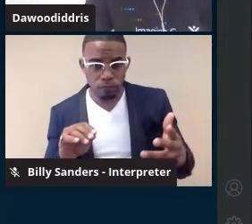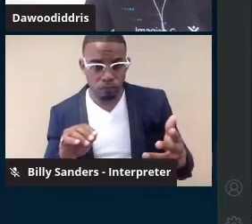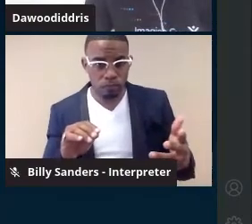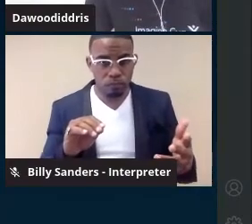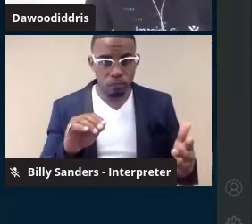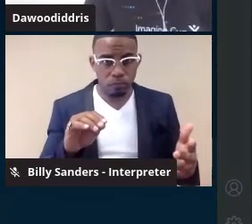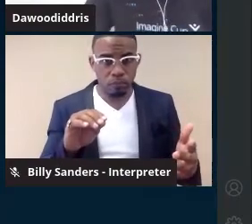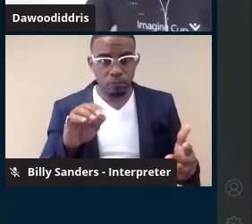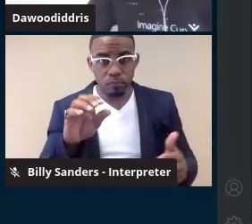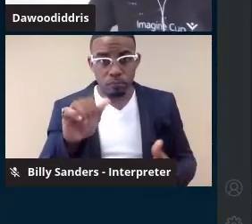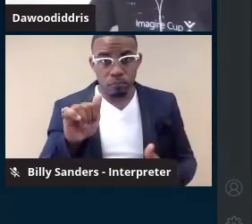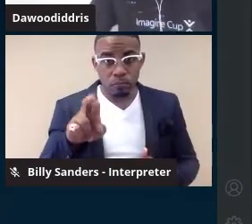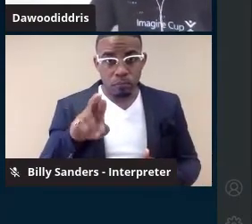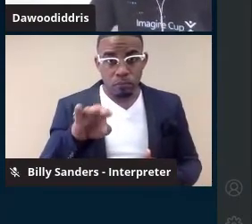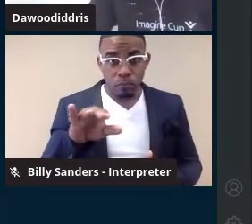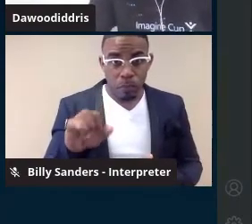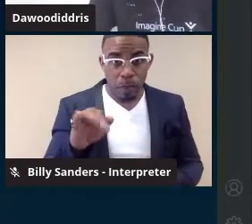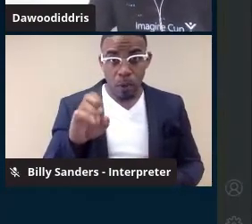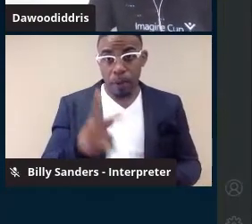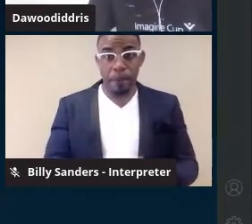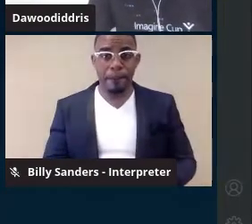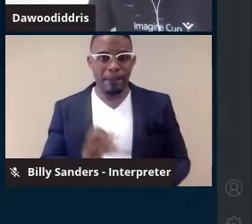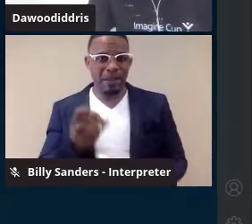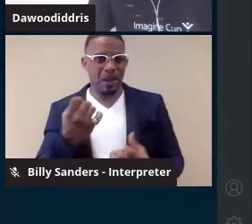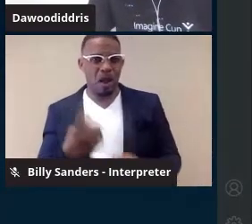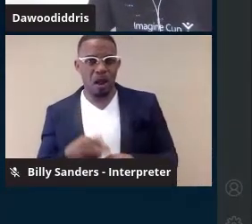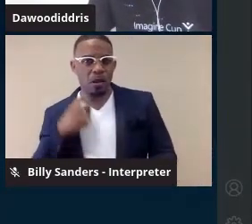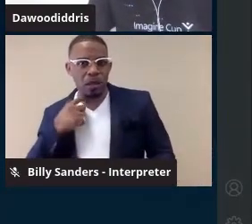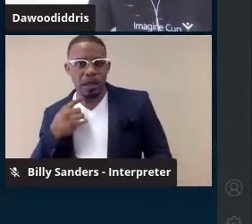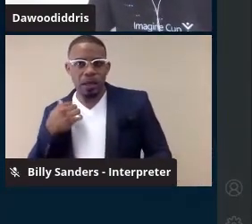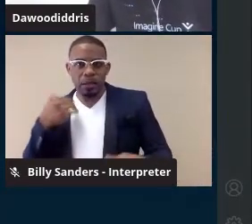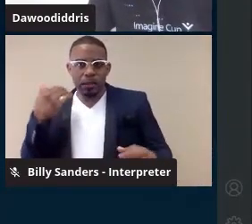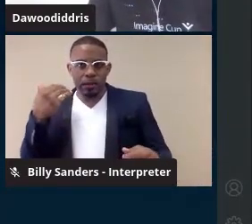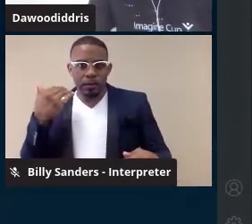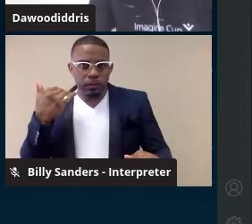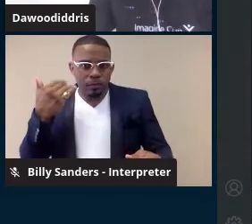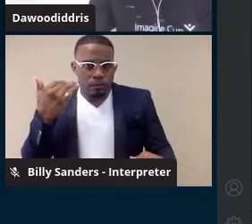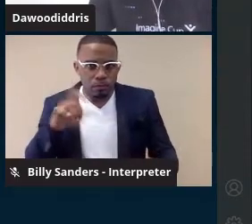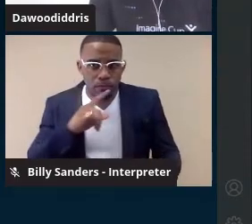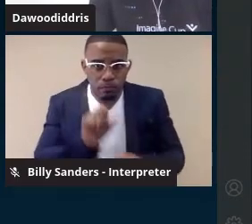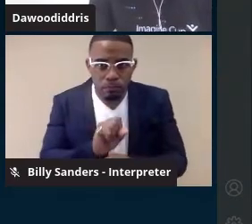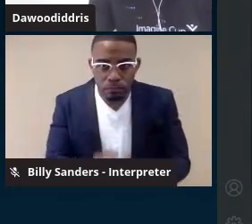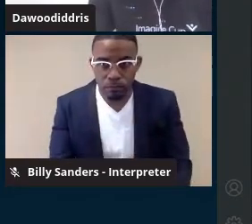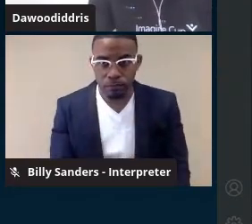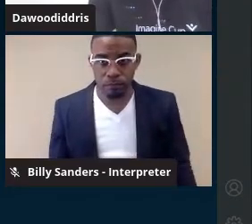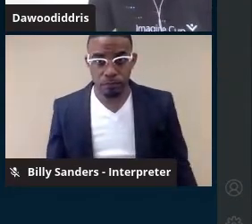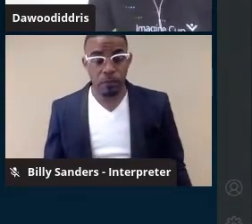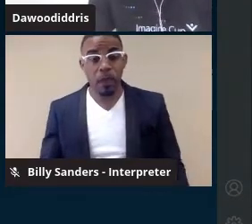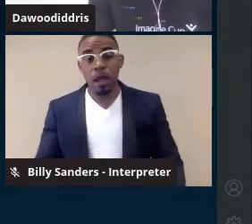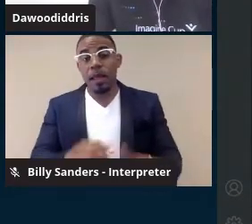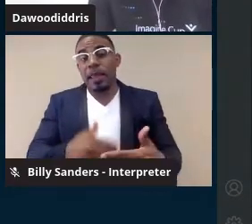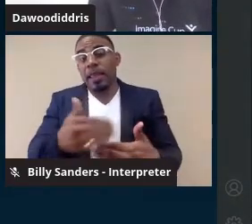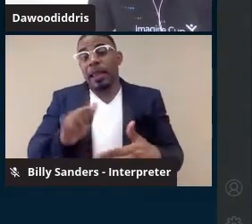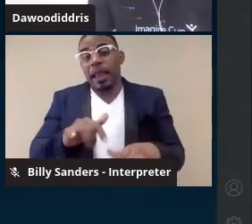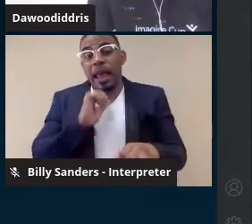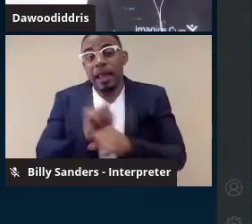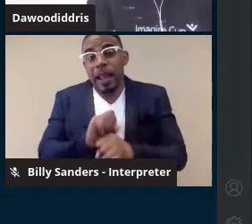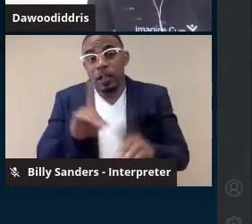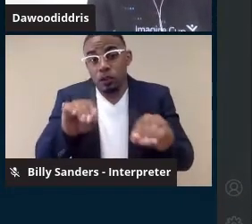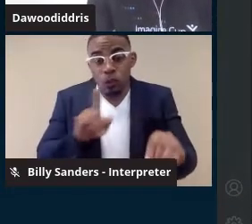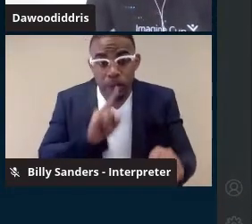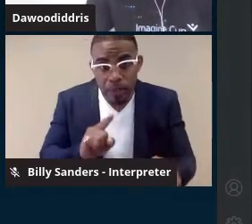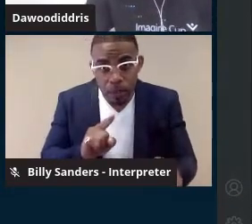DB, okay? And once I have the name in here and I have the Mongo clients, the next thing I can actually do